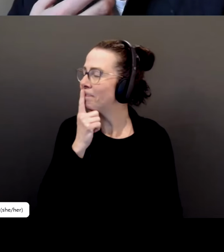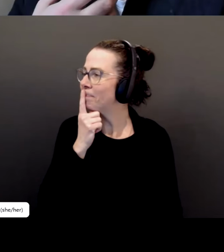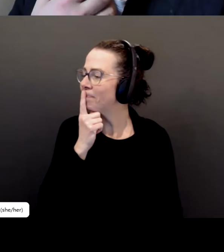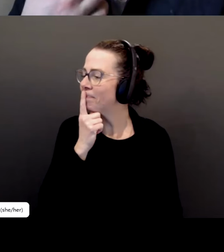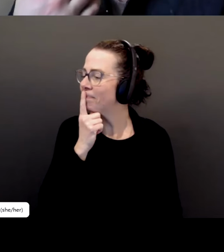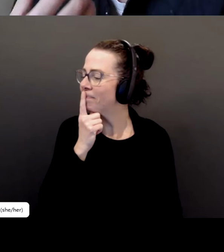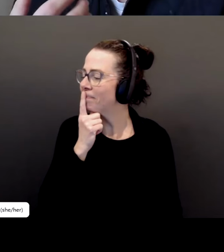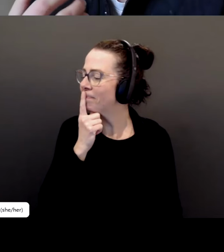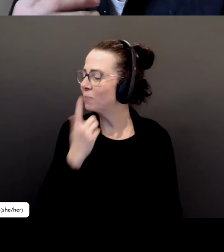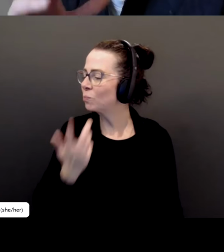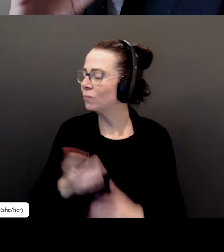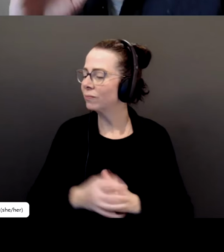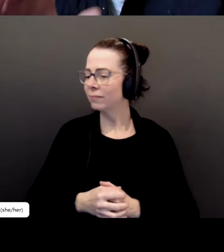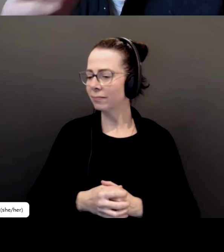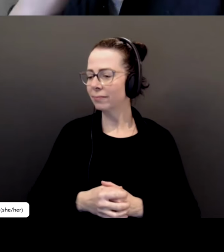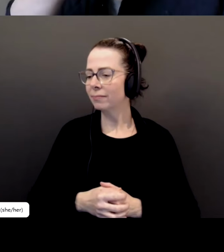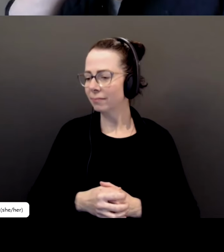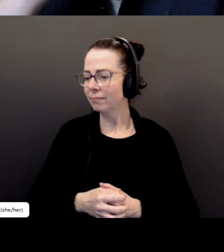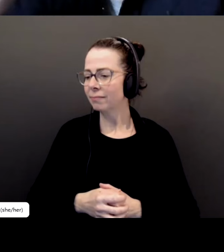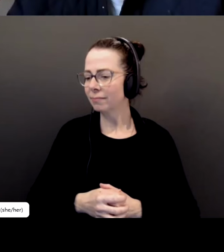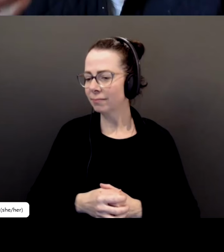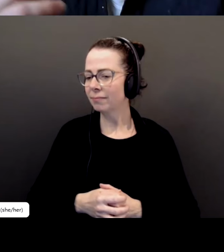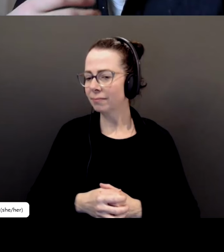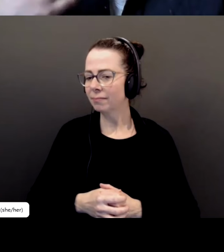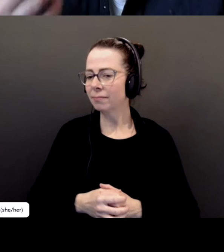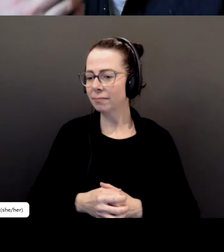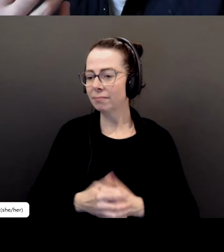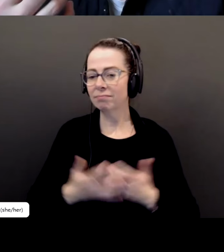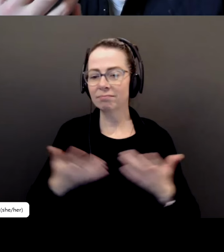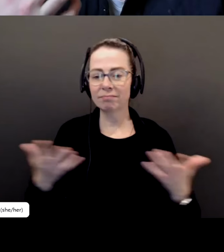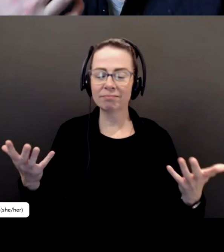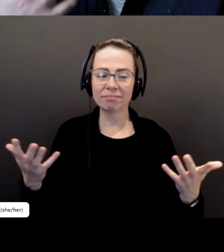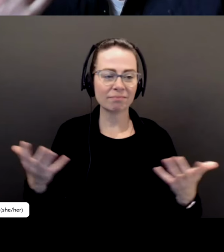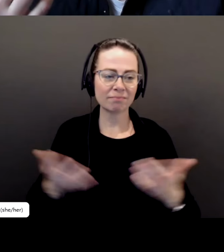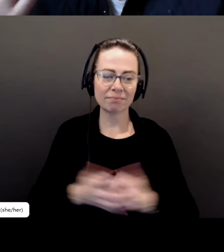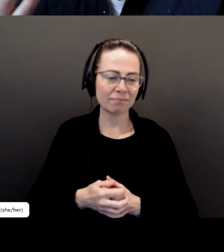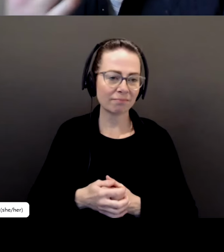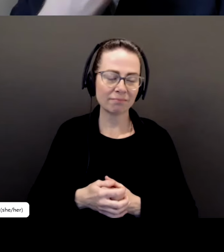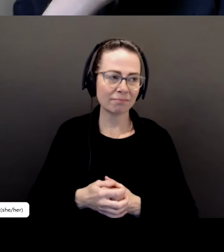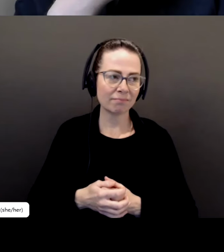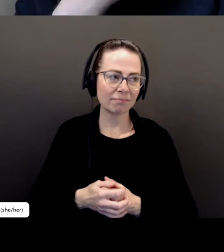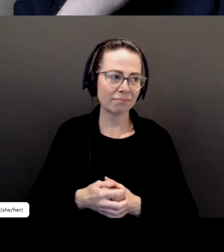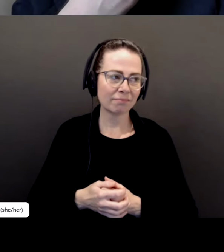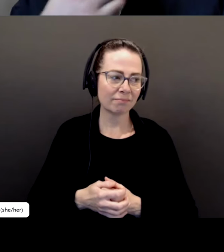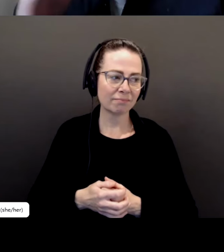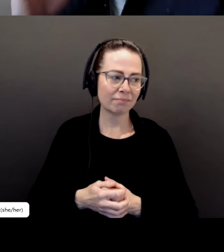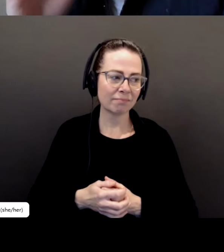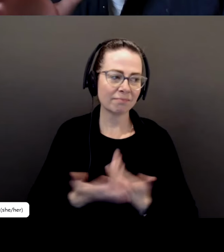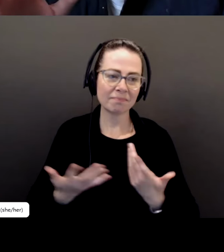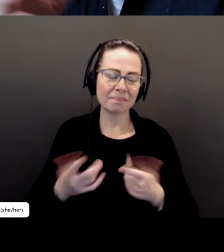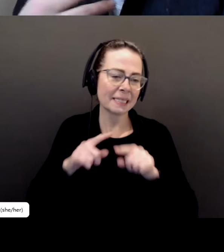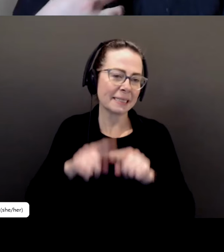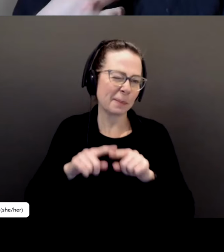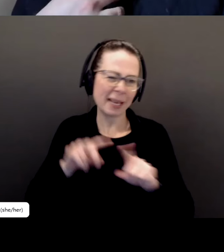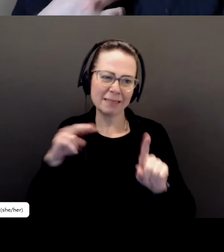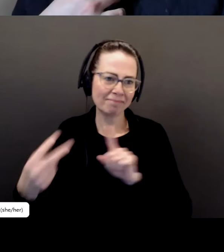There's, I'm aware at this point in time that anything I say like has an additional sort of weight of authority. And I